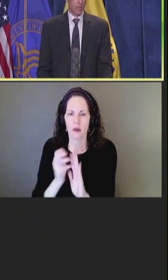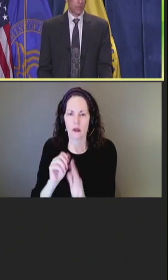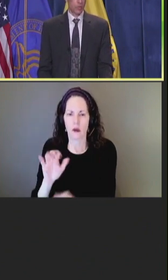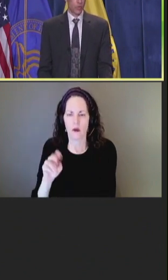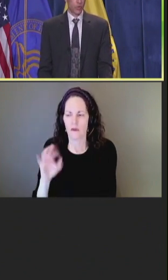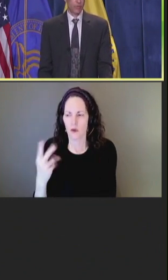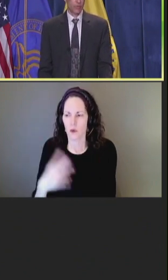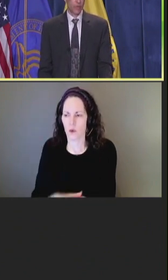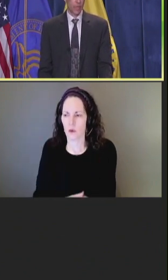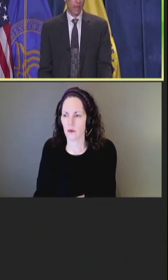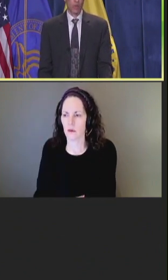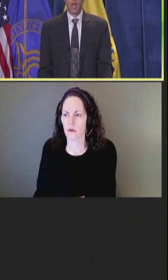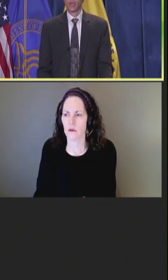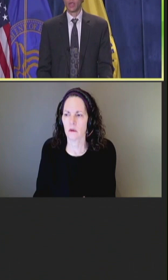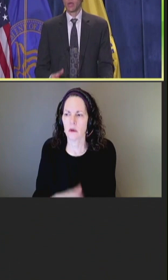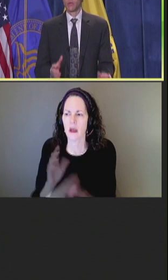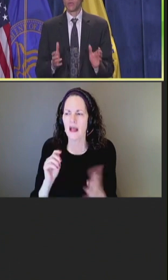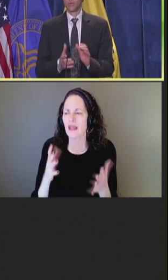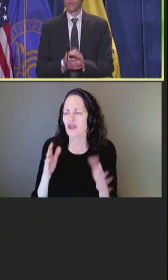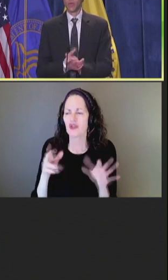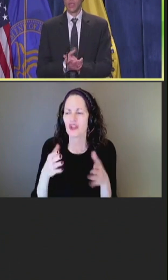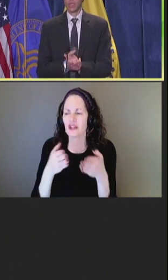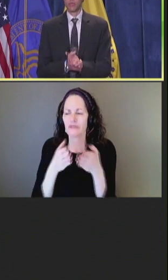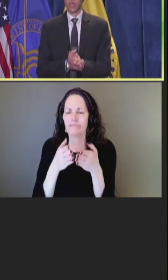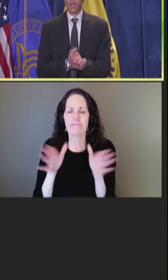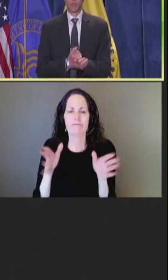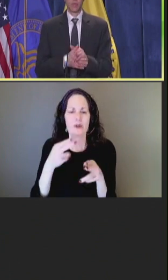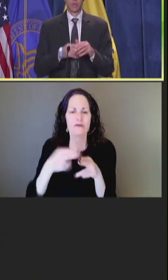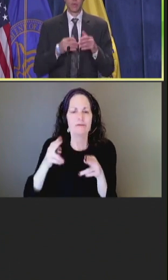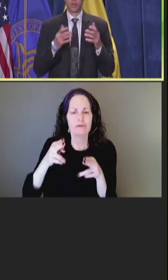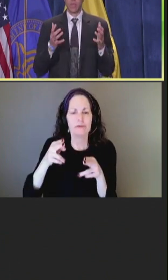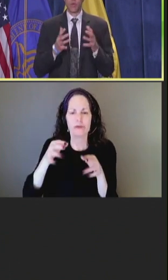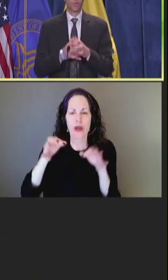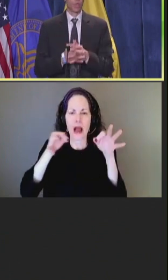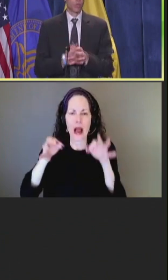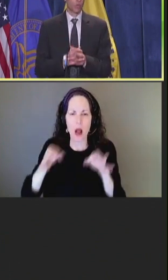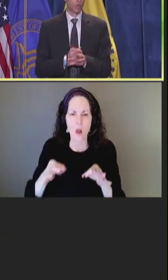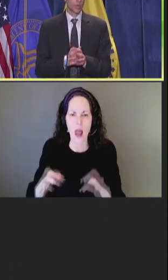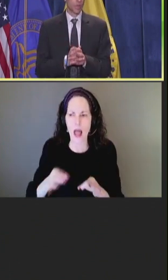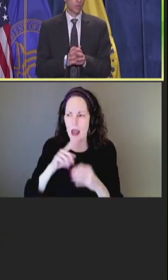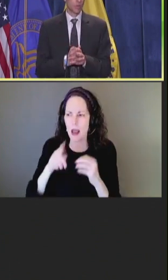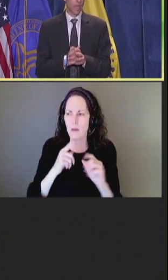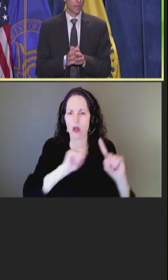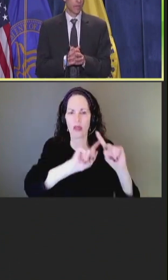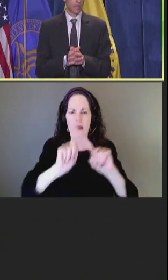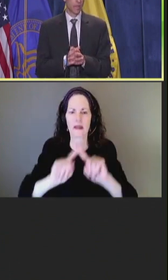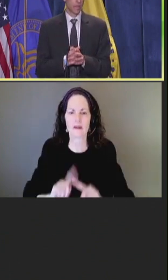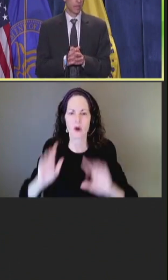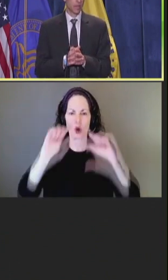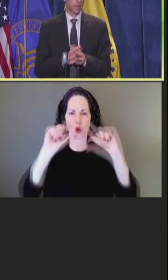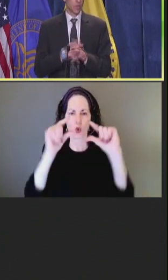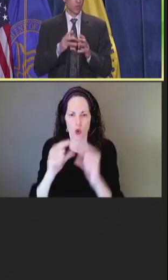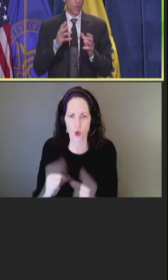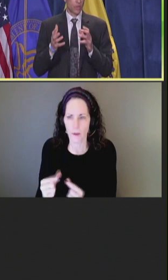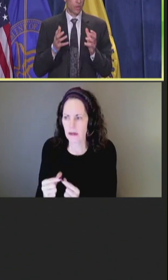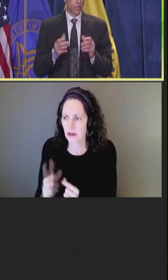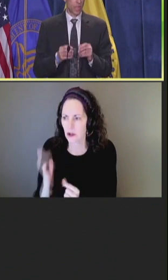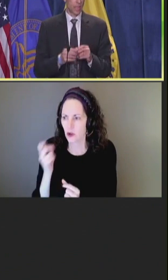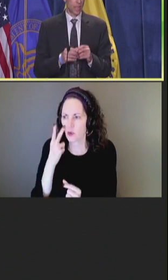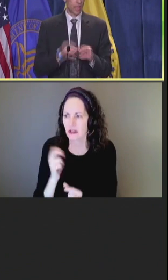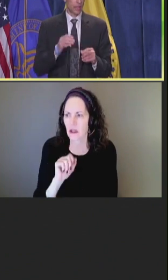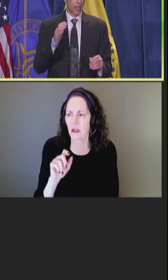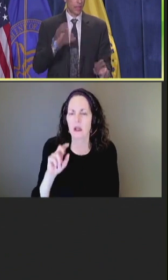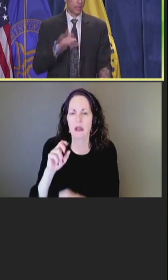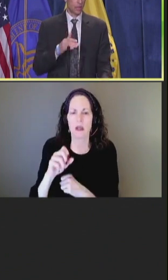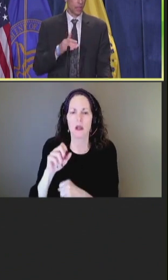This is a brief outline of the group accrual. You see 2016 who entered the